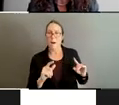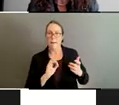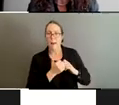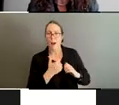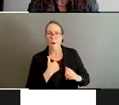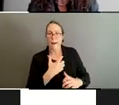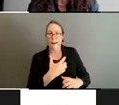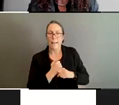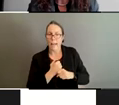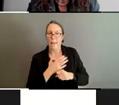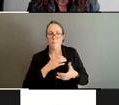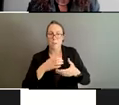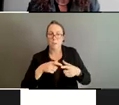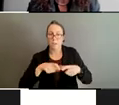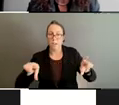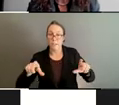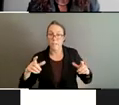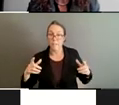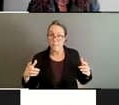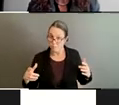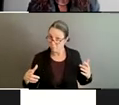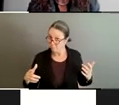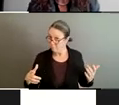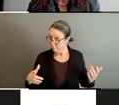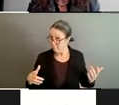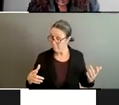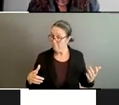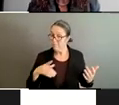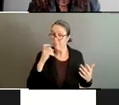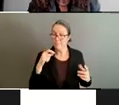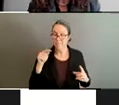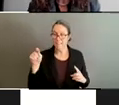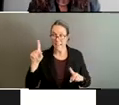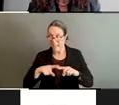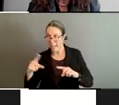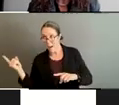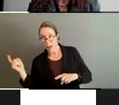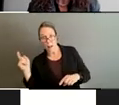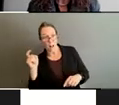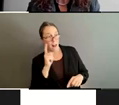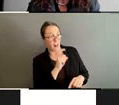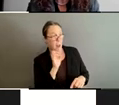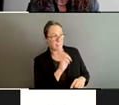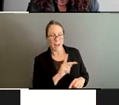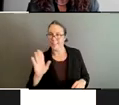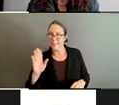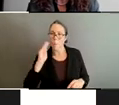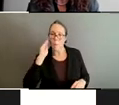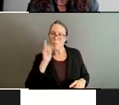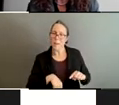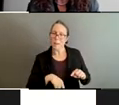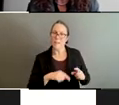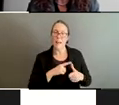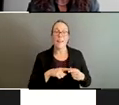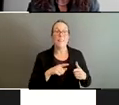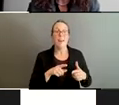get my checks? And because they weren't able to get back there themselves. And then they were worried about where